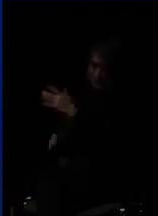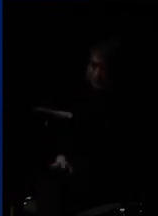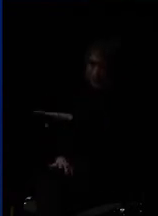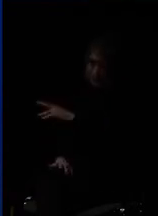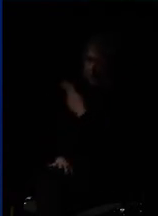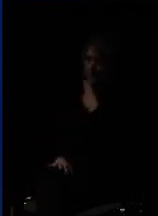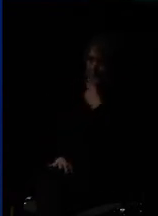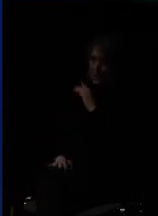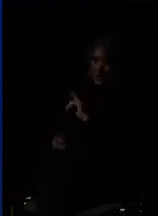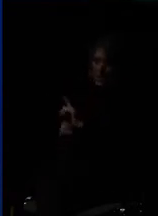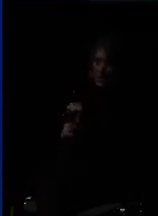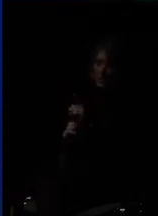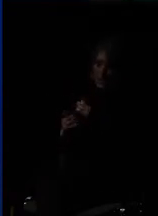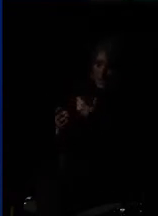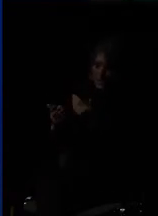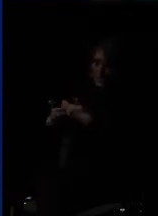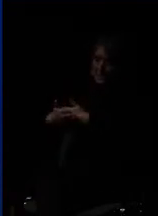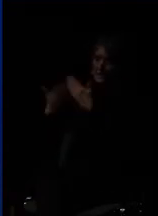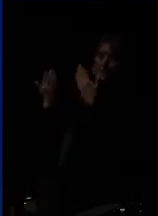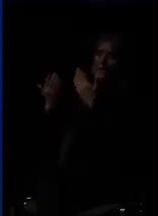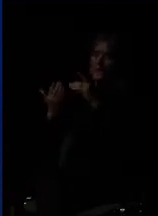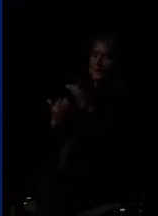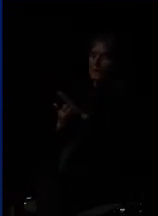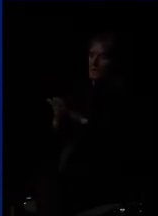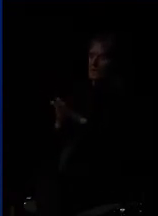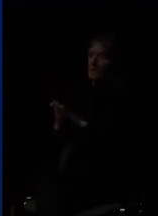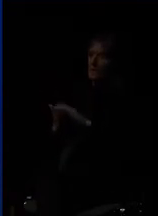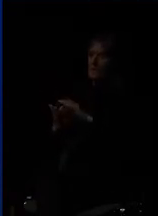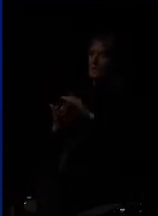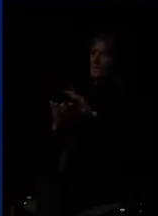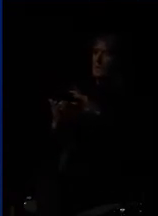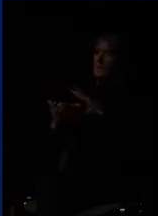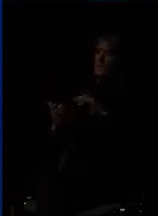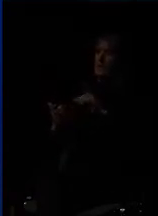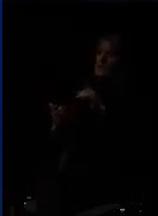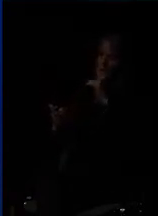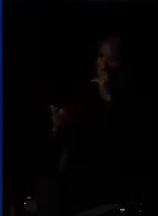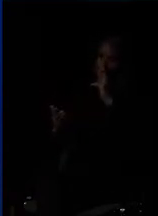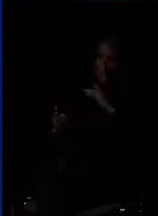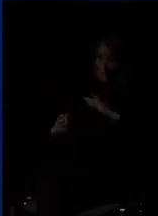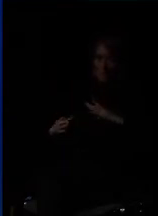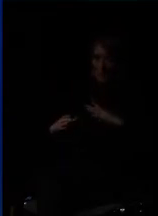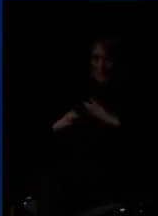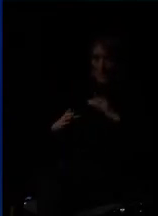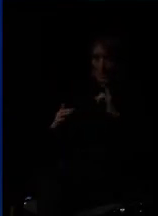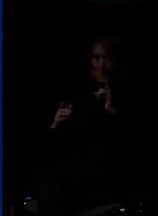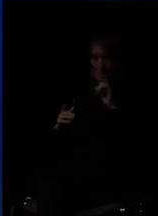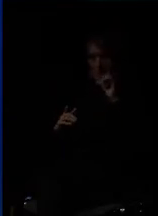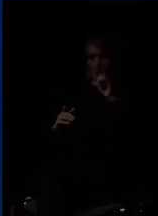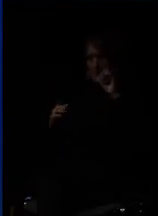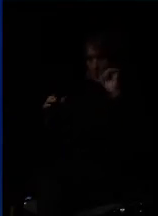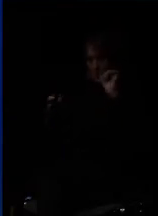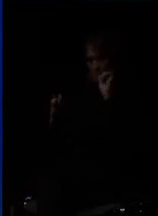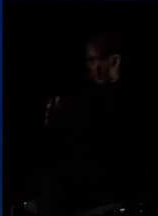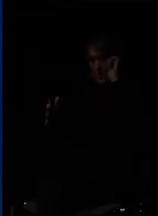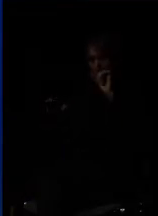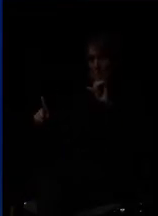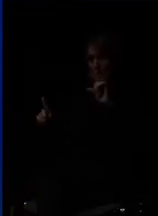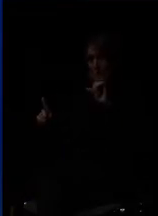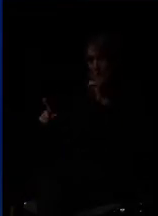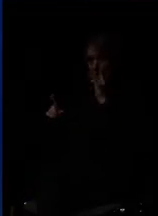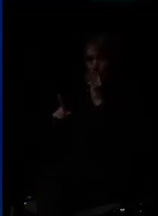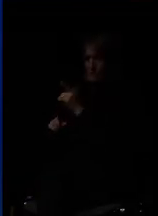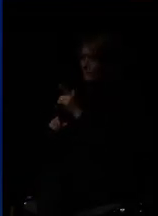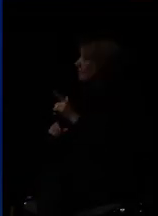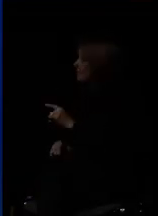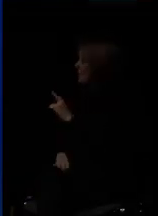towards late in the day, so that we were ready to actually, try a couple of takes when the light was just right for the location. And you can see